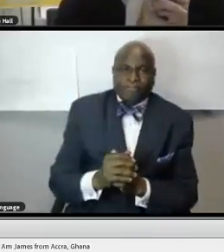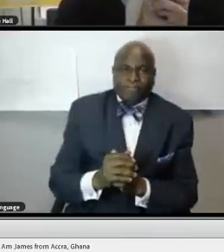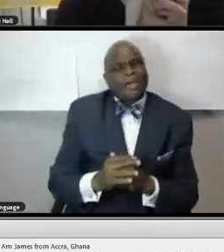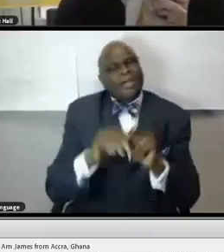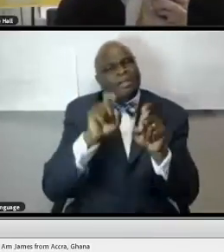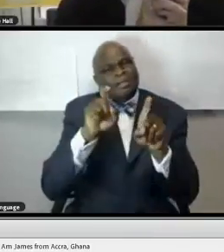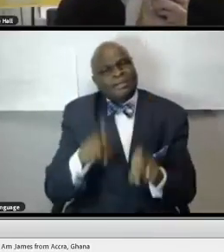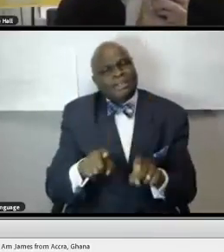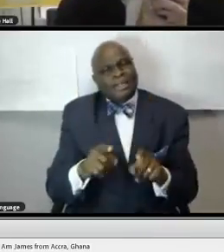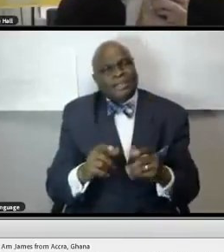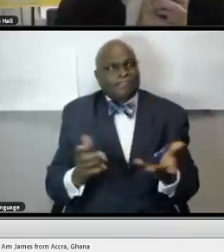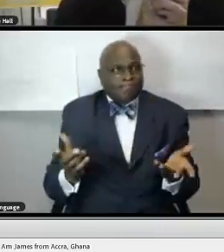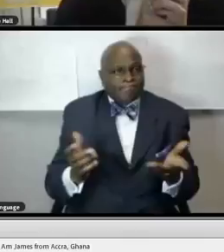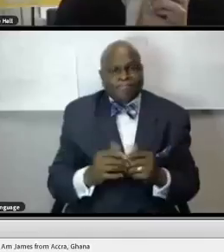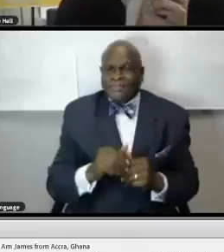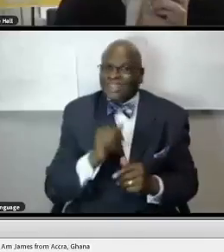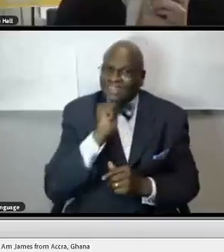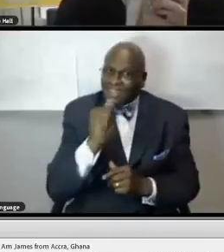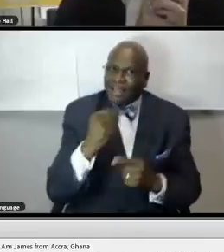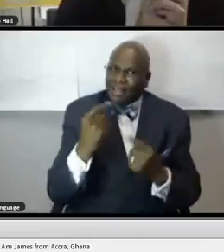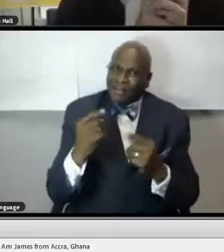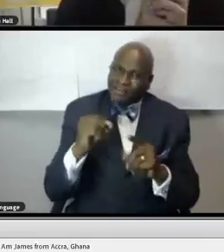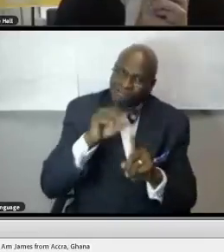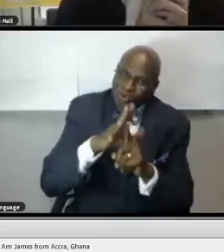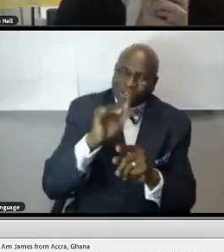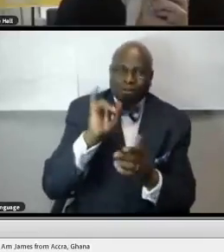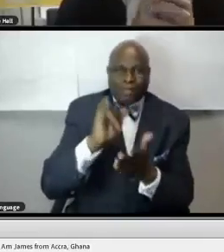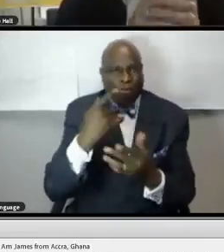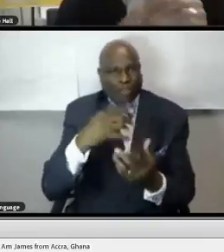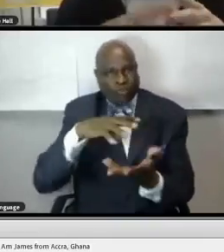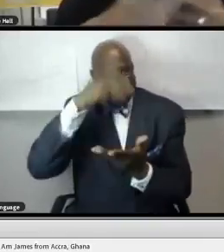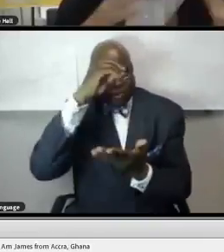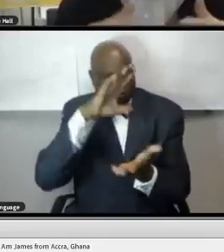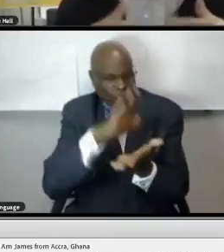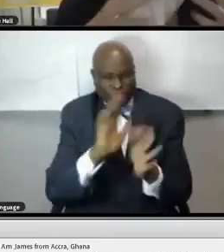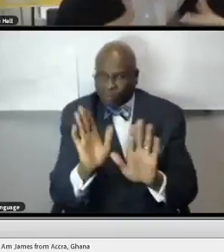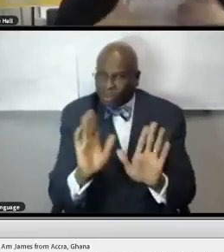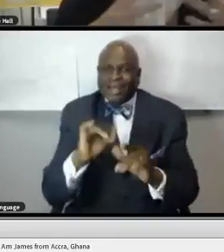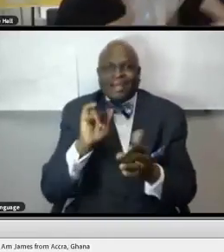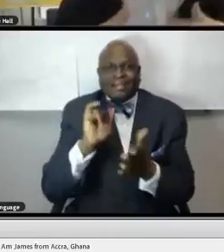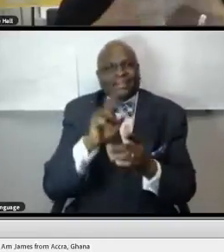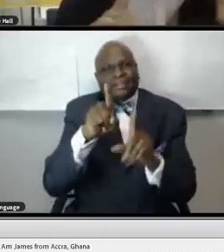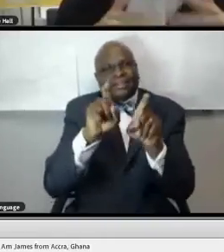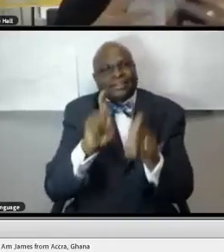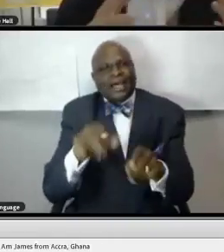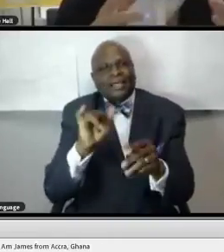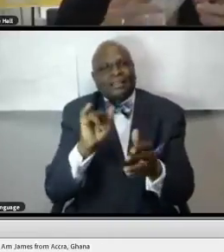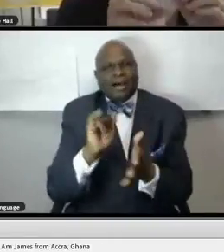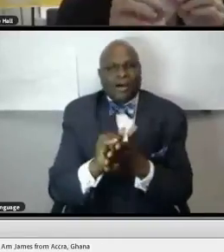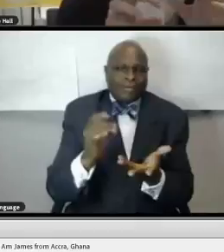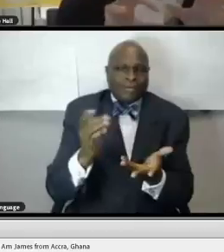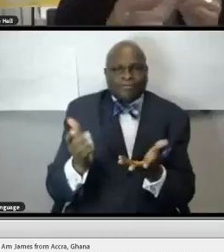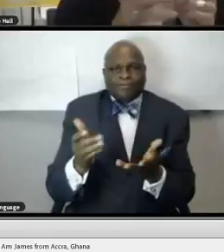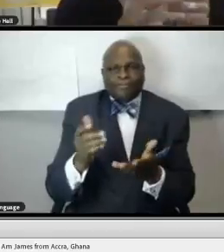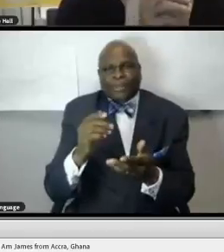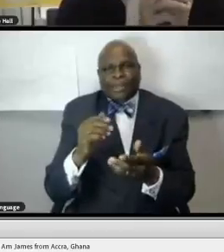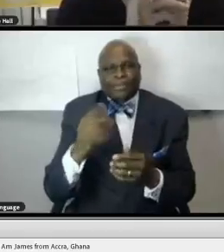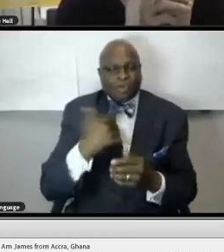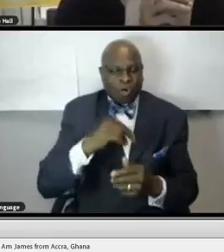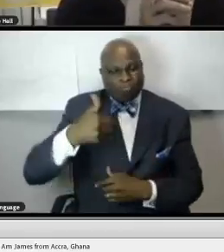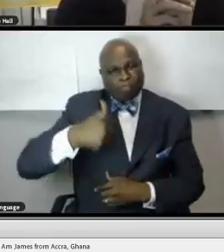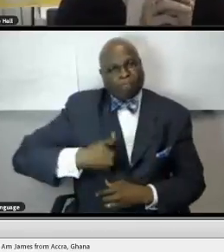test is not affected by necessarily what you've learned in school. It's just a test of, in some ways, your innate